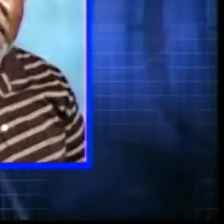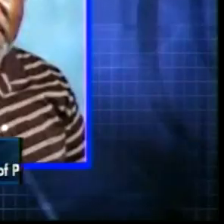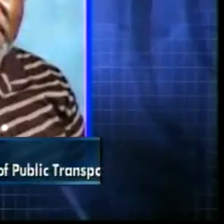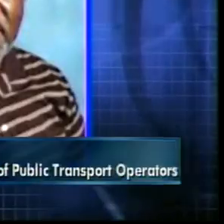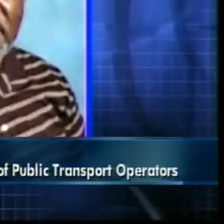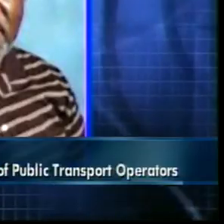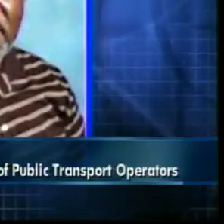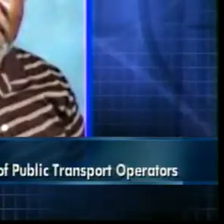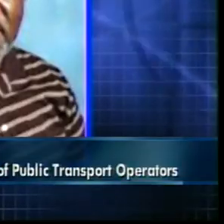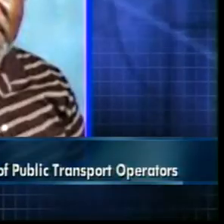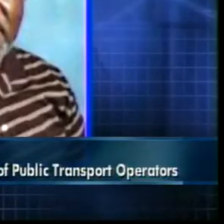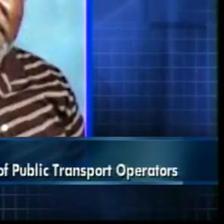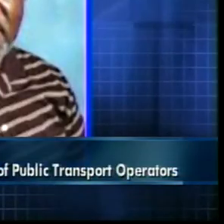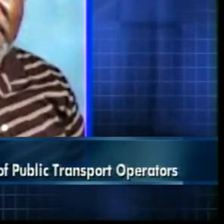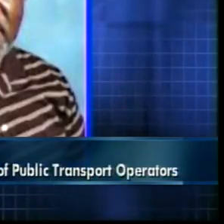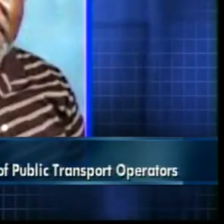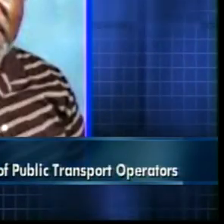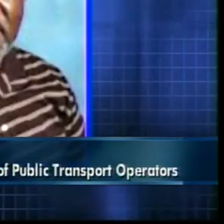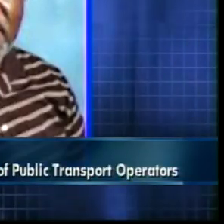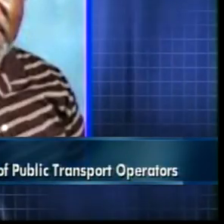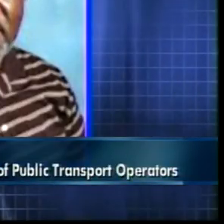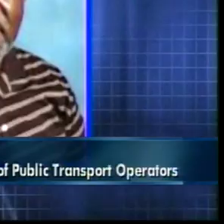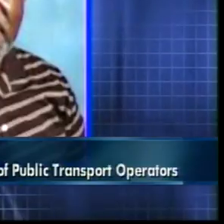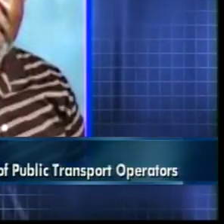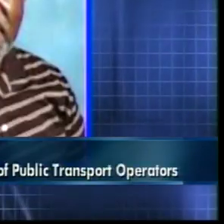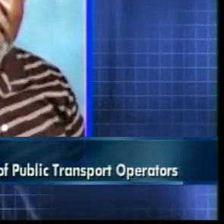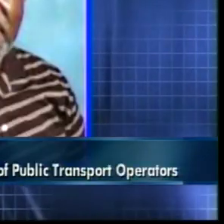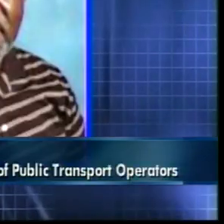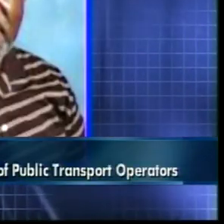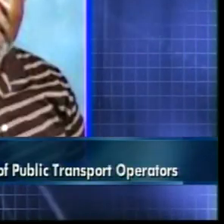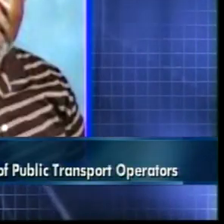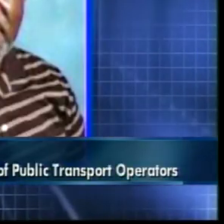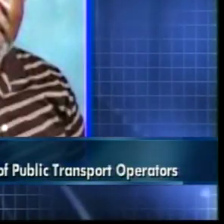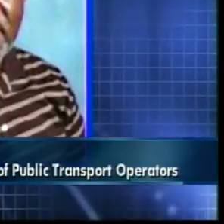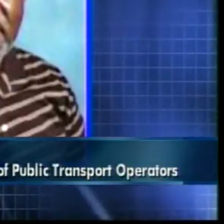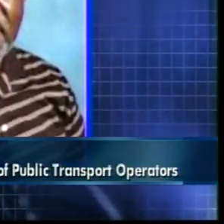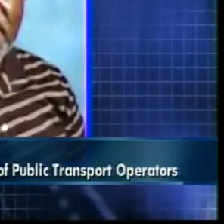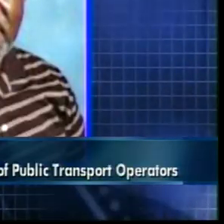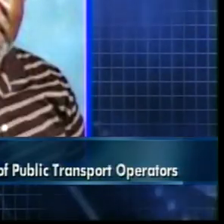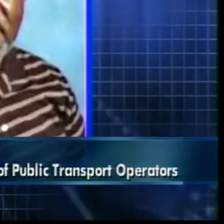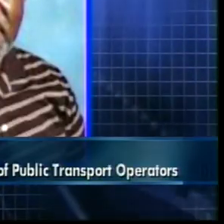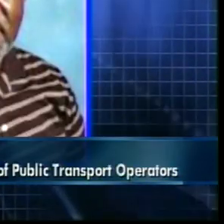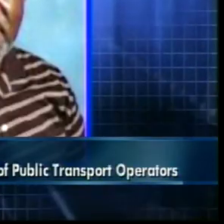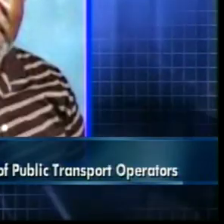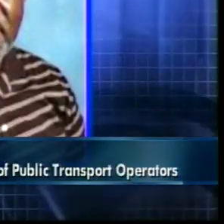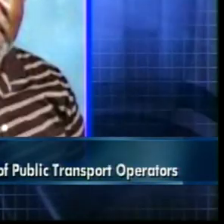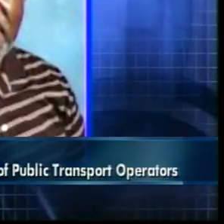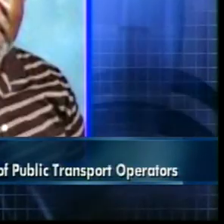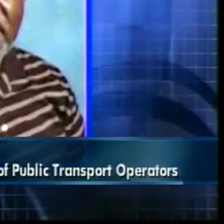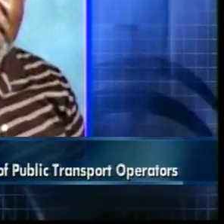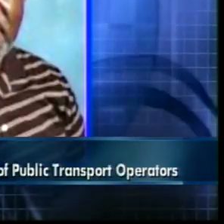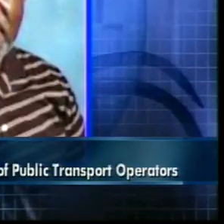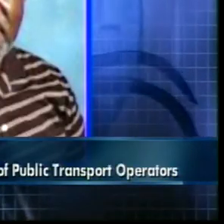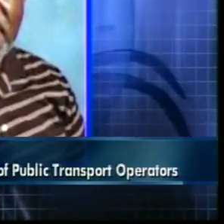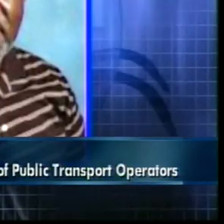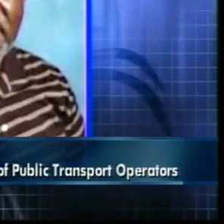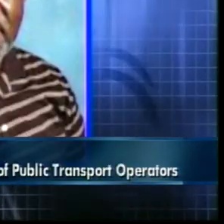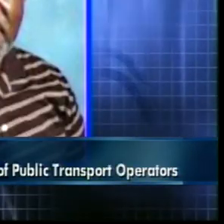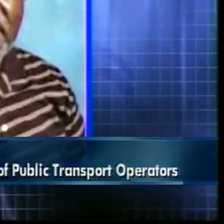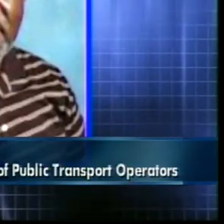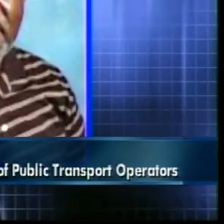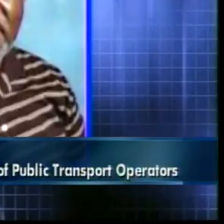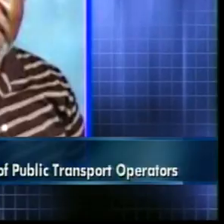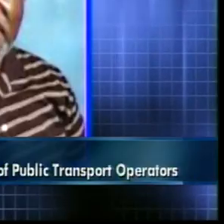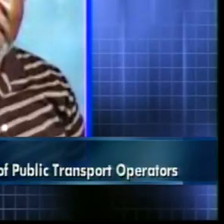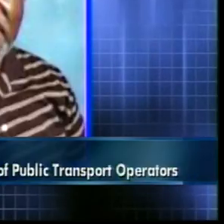lost the concession on fuel, and it's becoming increasingly harder in